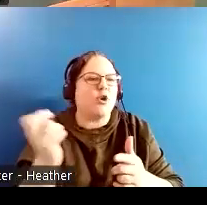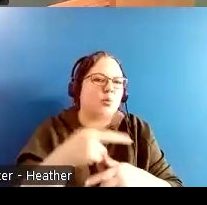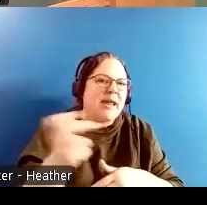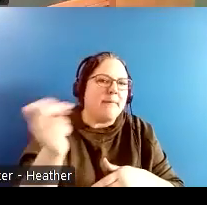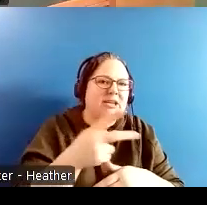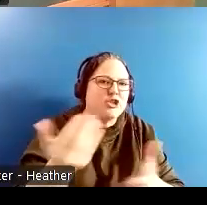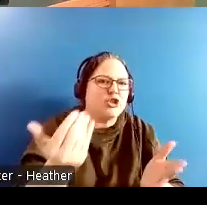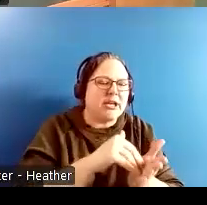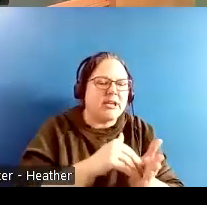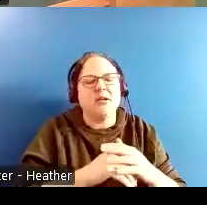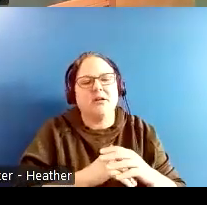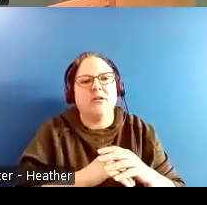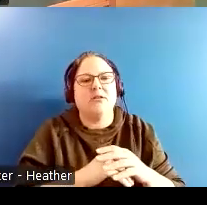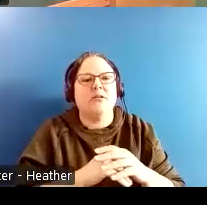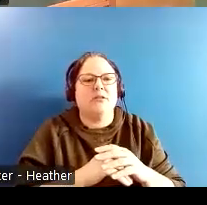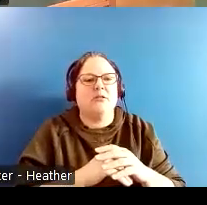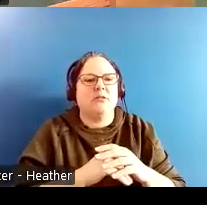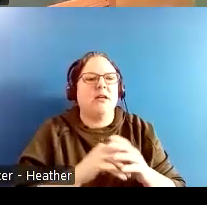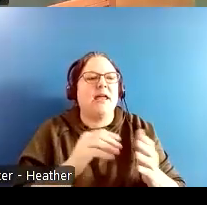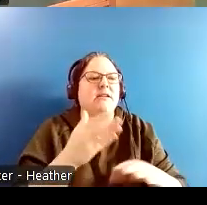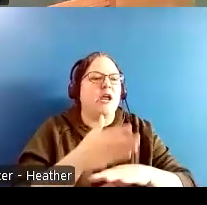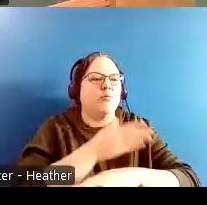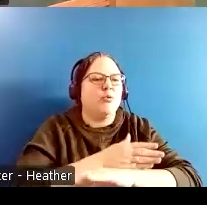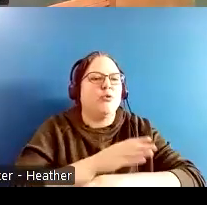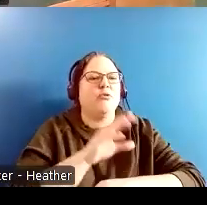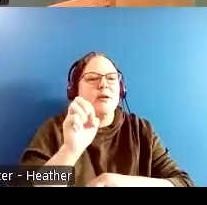a improved MER, or medical expense ratio.